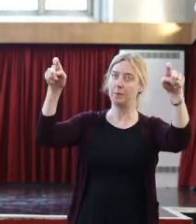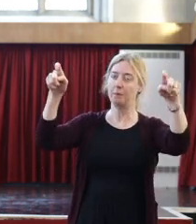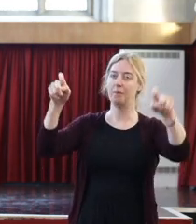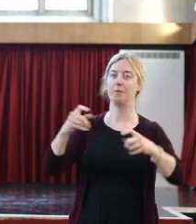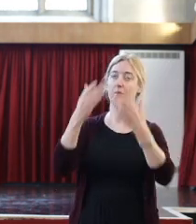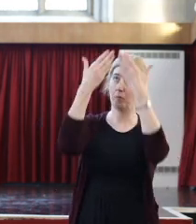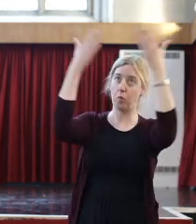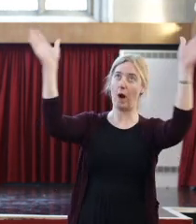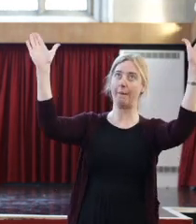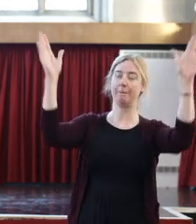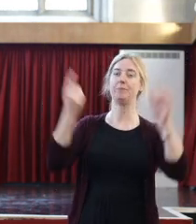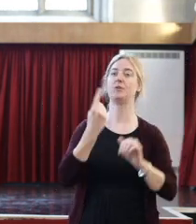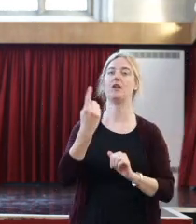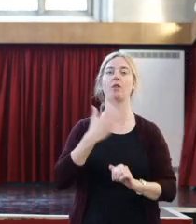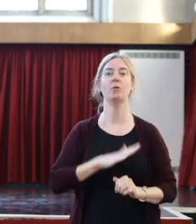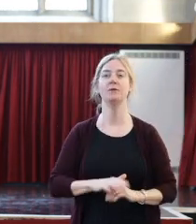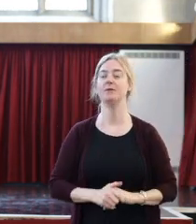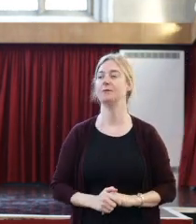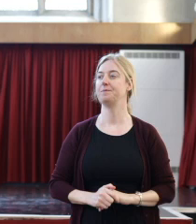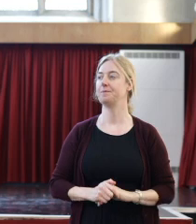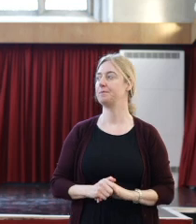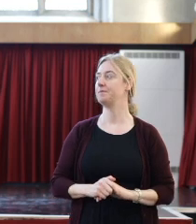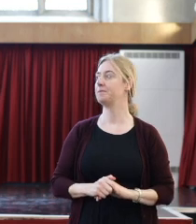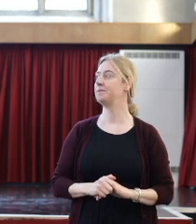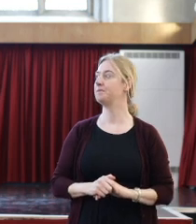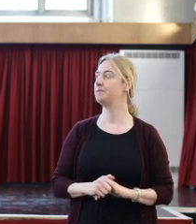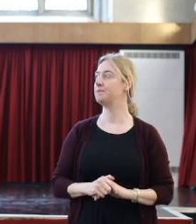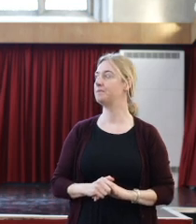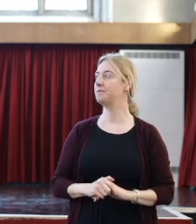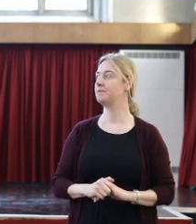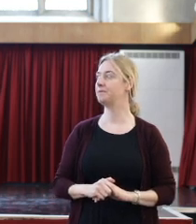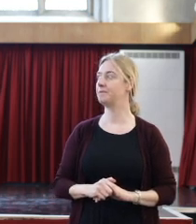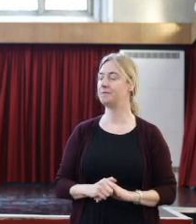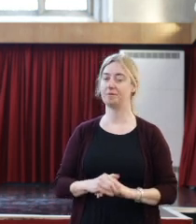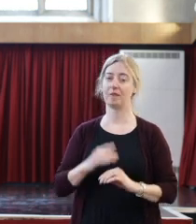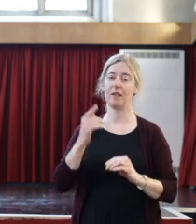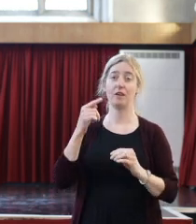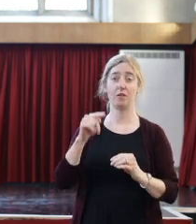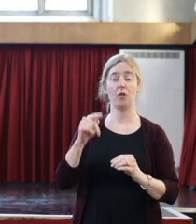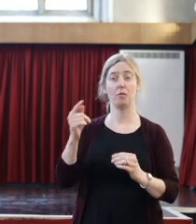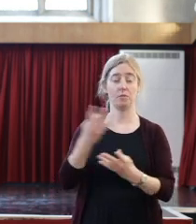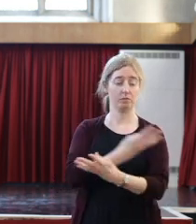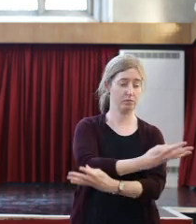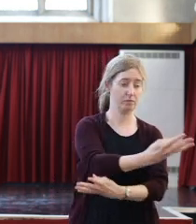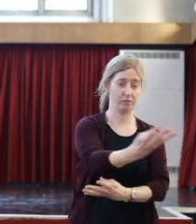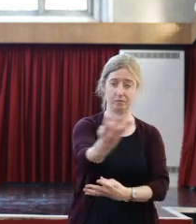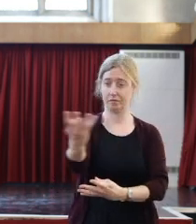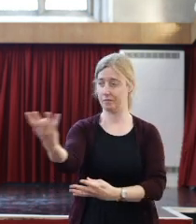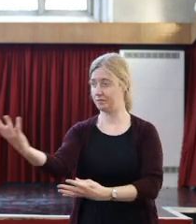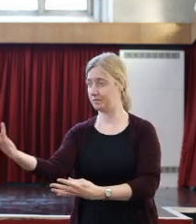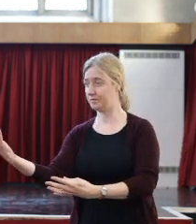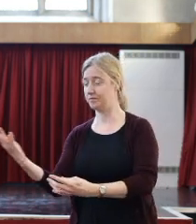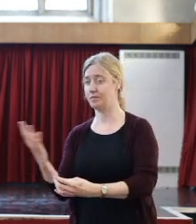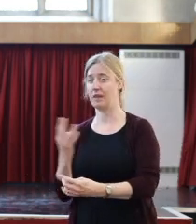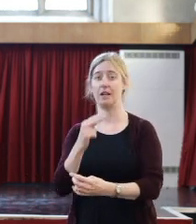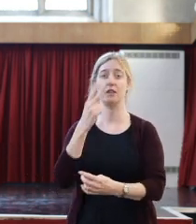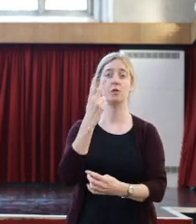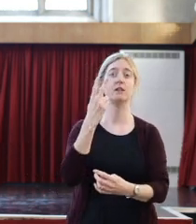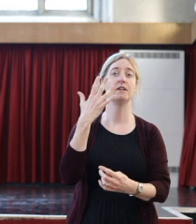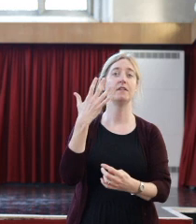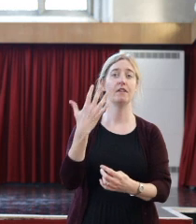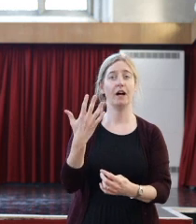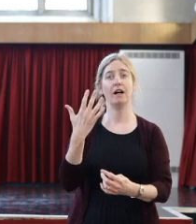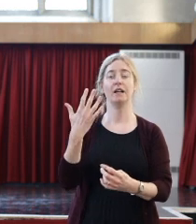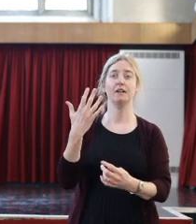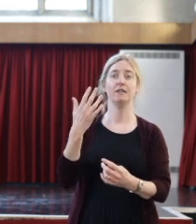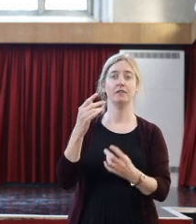that really shone out. And from a field of over nearly 25,